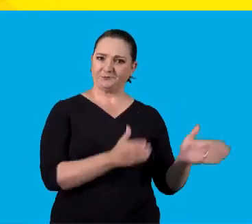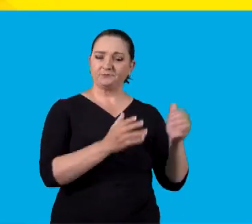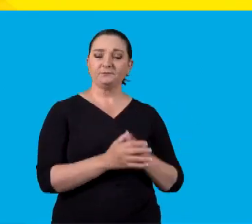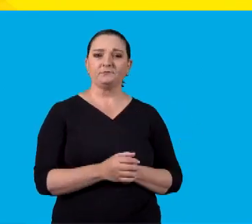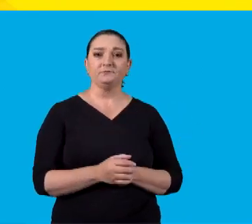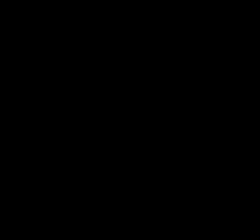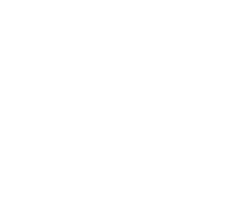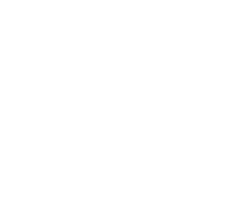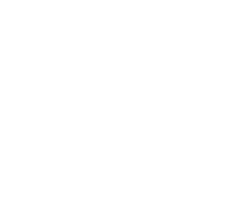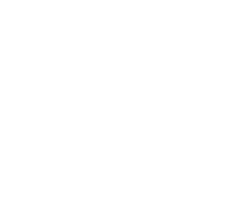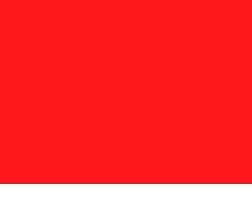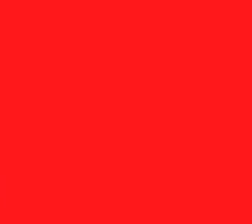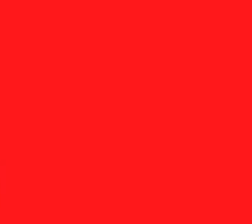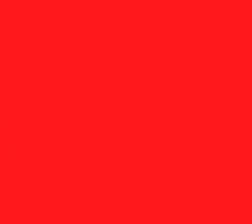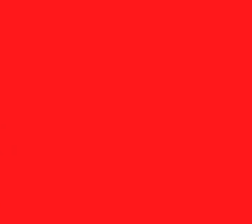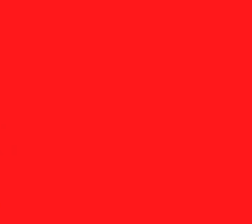shortly.